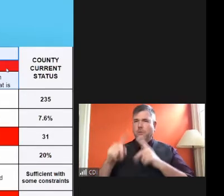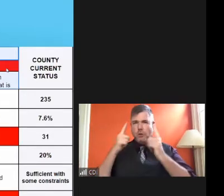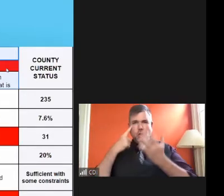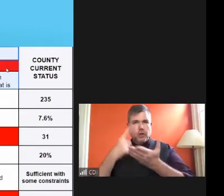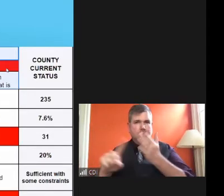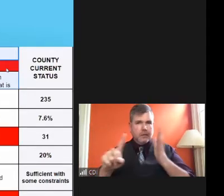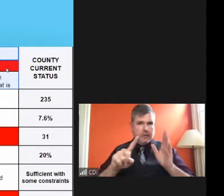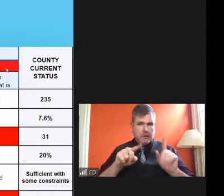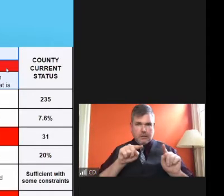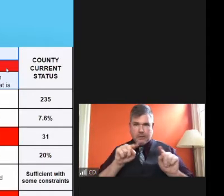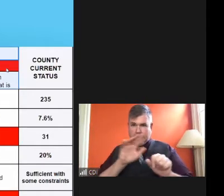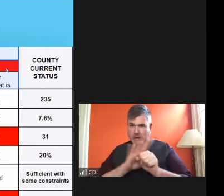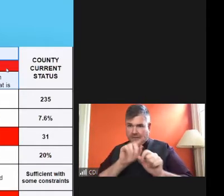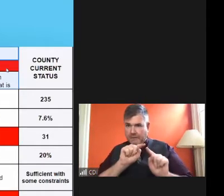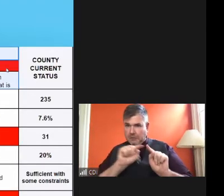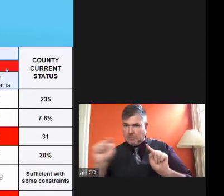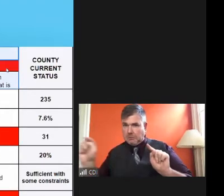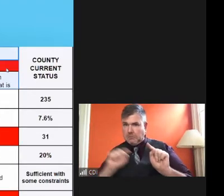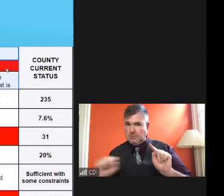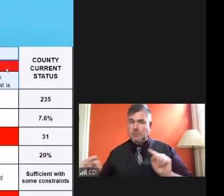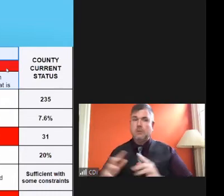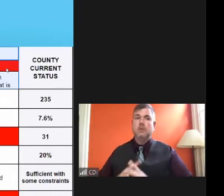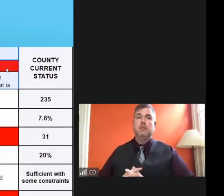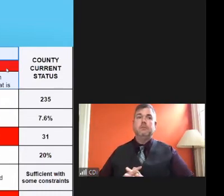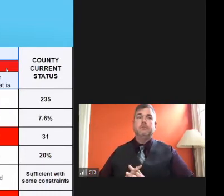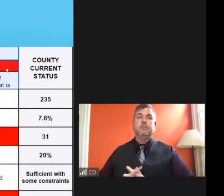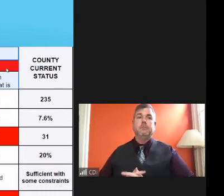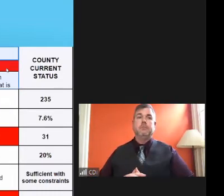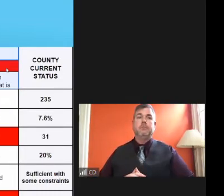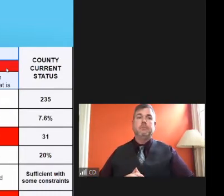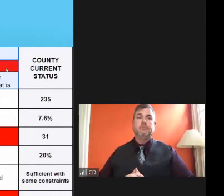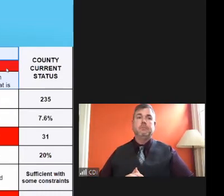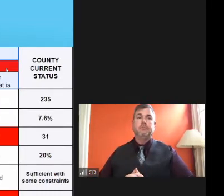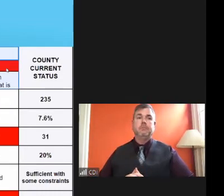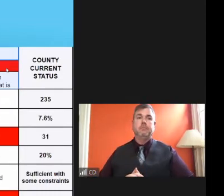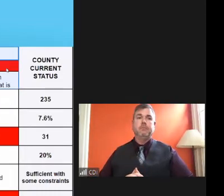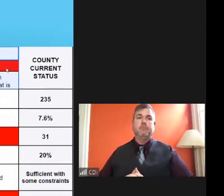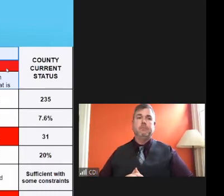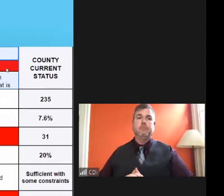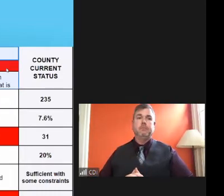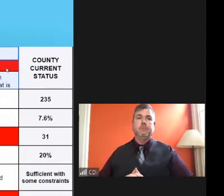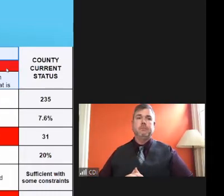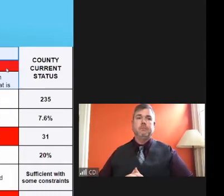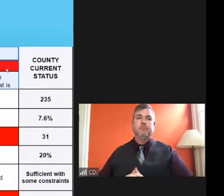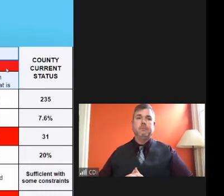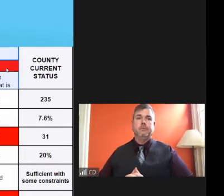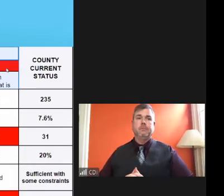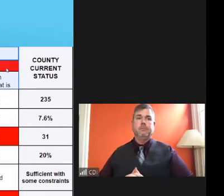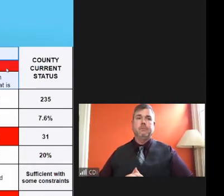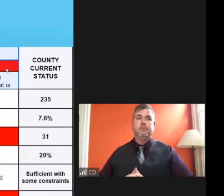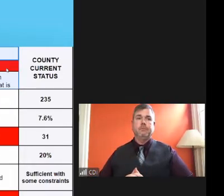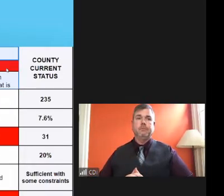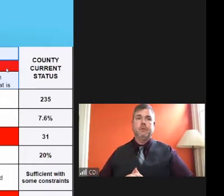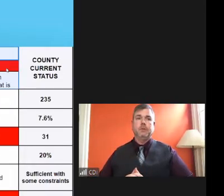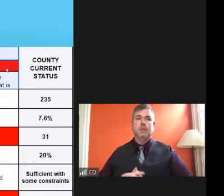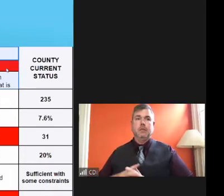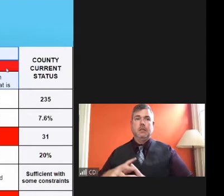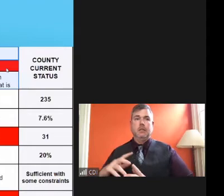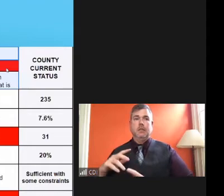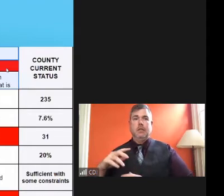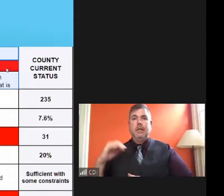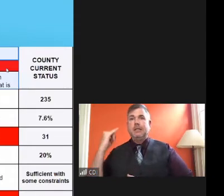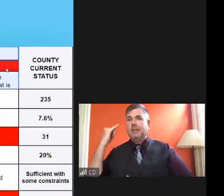increased demand for all of that. Our PPE supplies are being strained. We are making more and